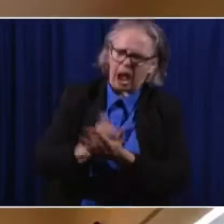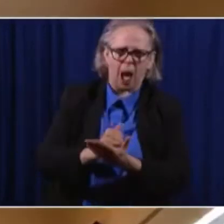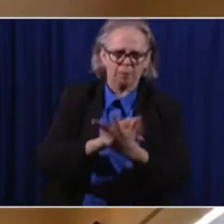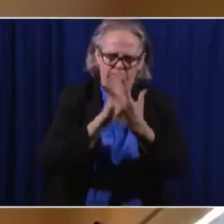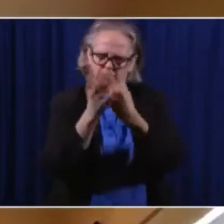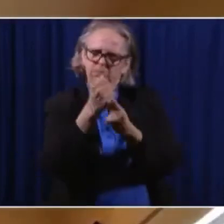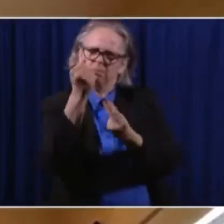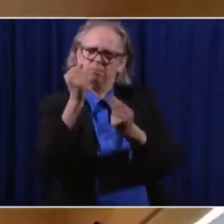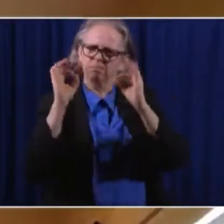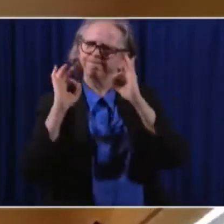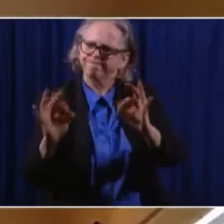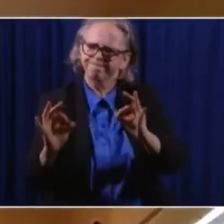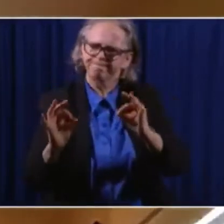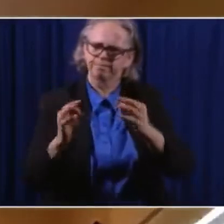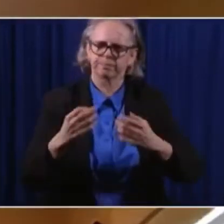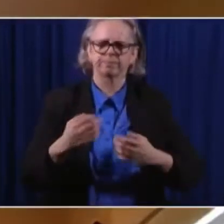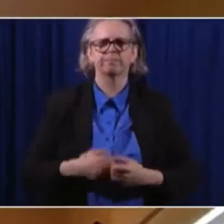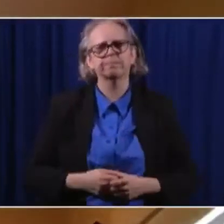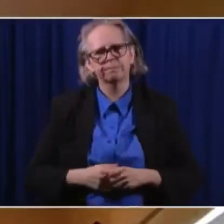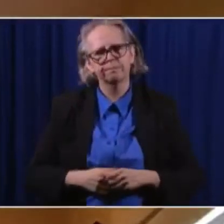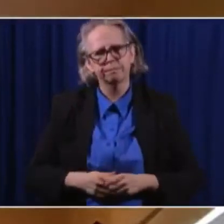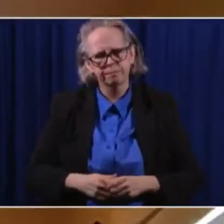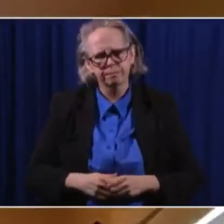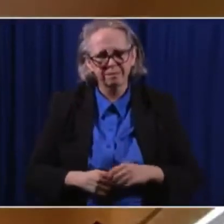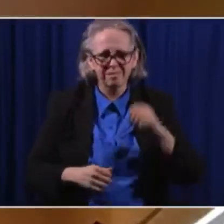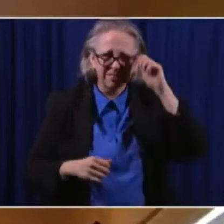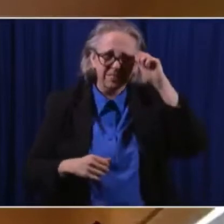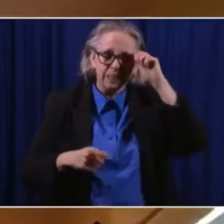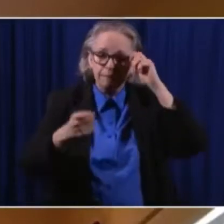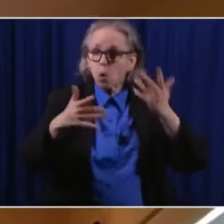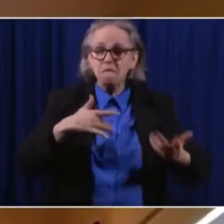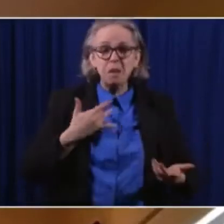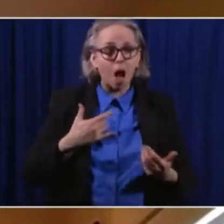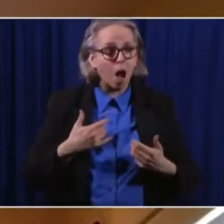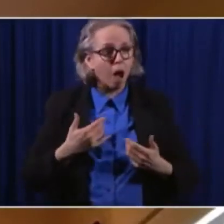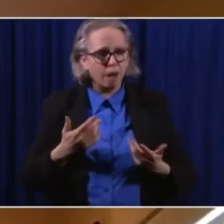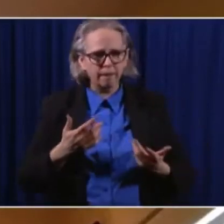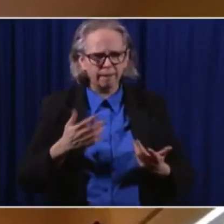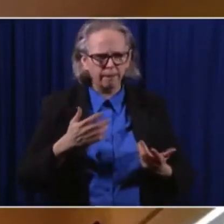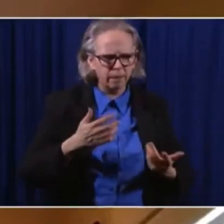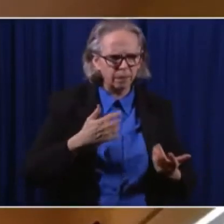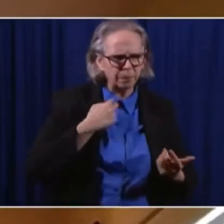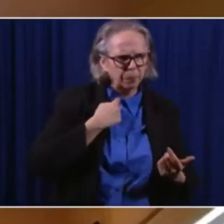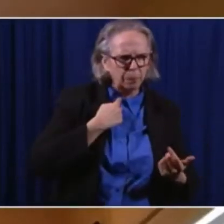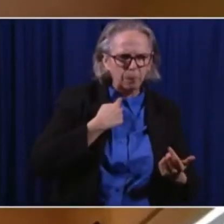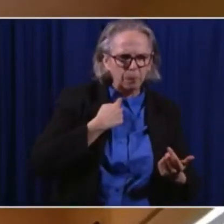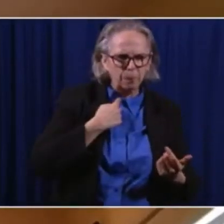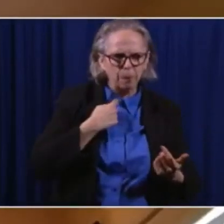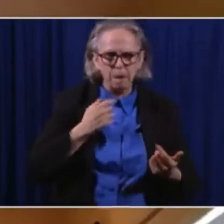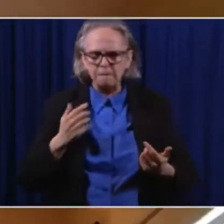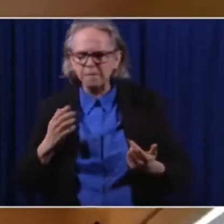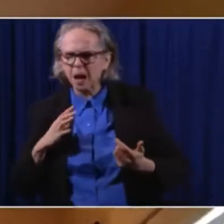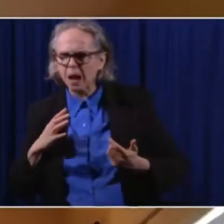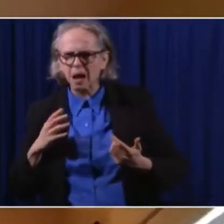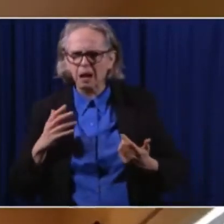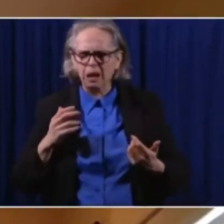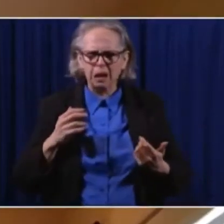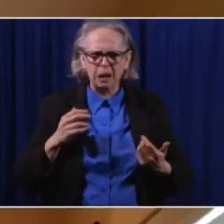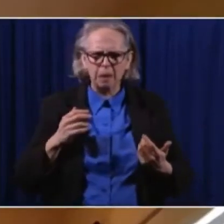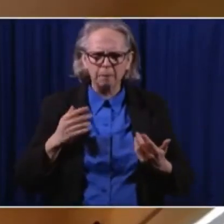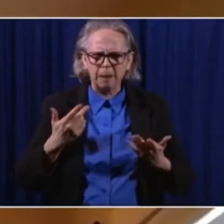fine or you just have a mild tickle in your throat. You could be asymptomatic and still a carrier, able